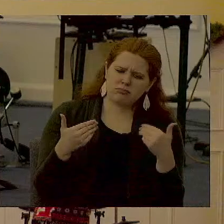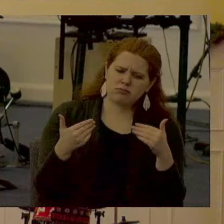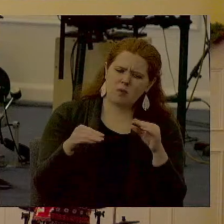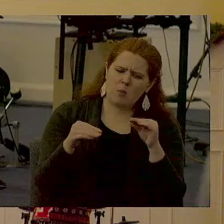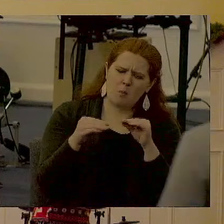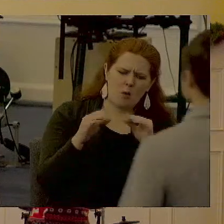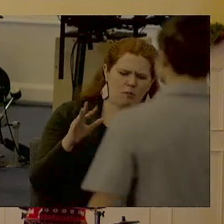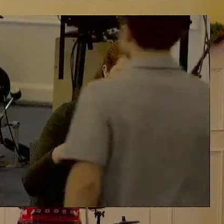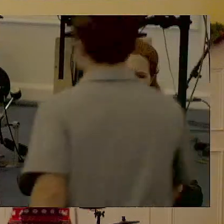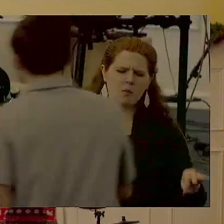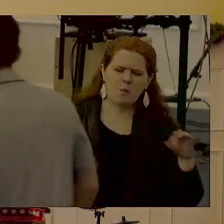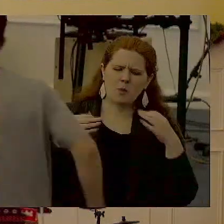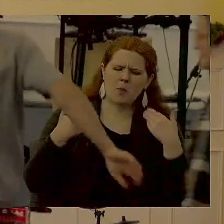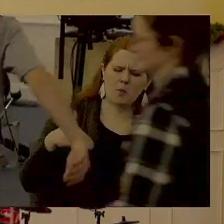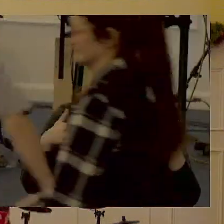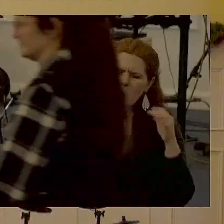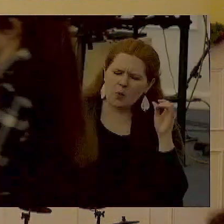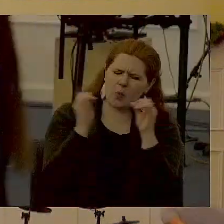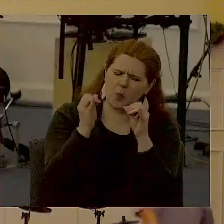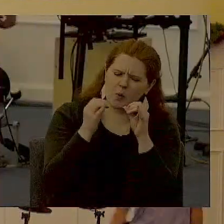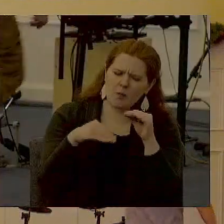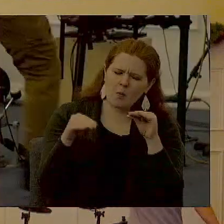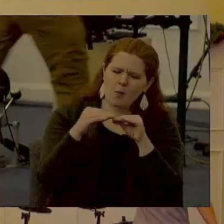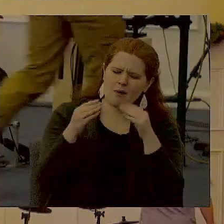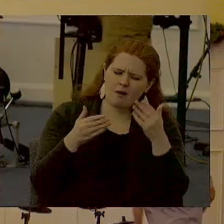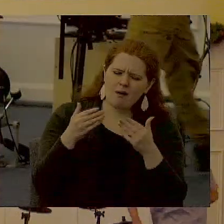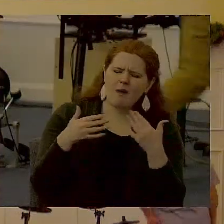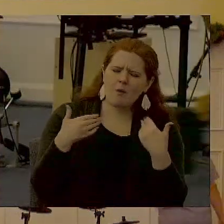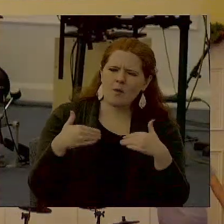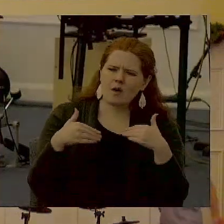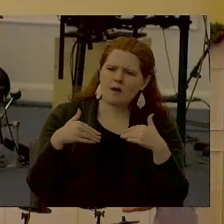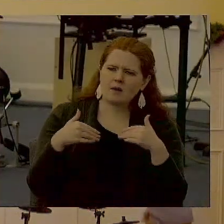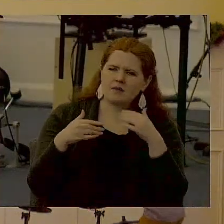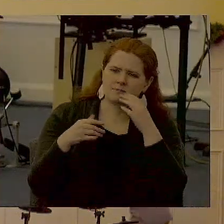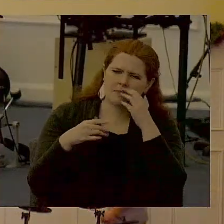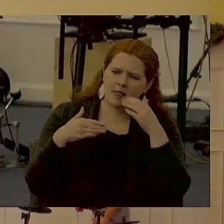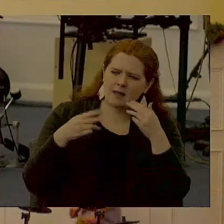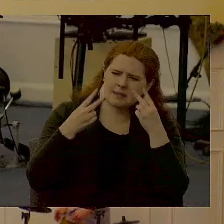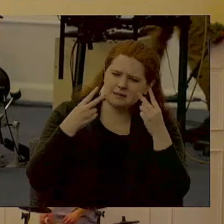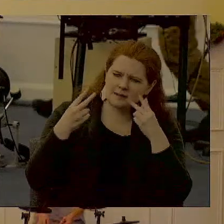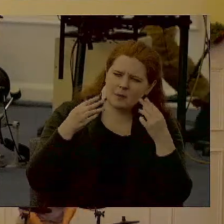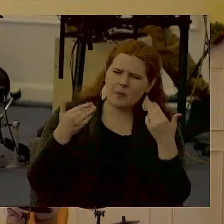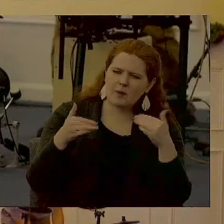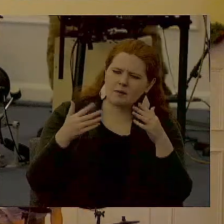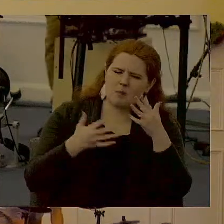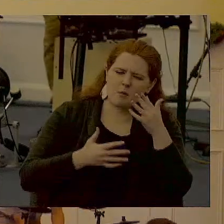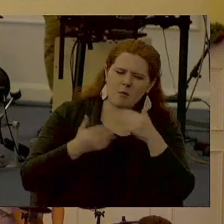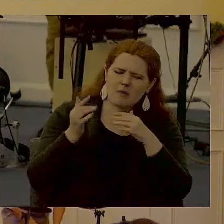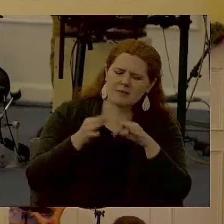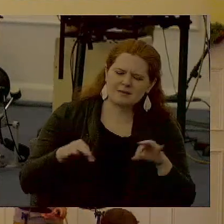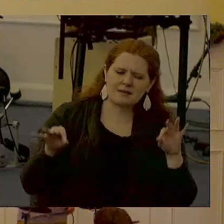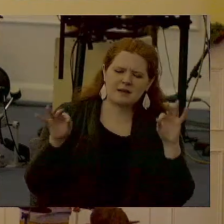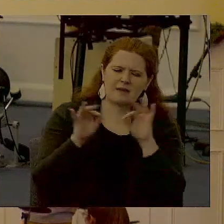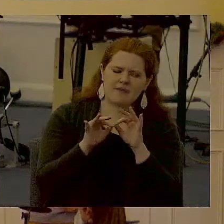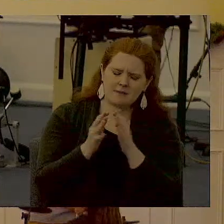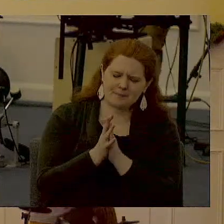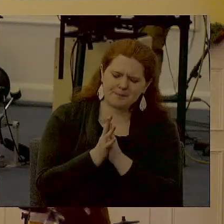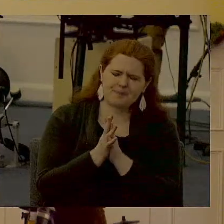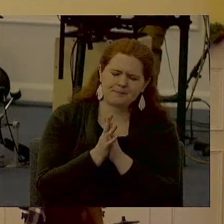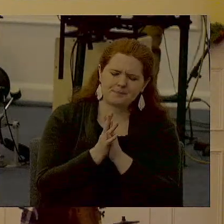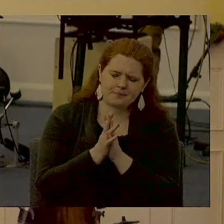important, so much more vital. They are unseen and yet they are the most significant.